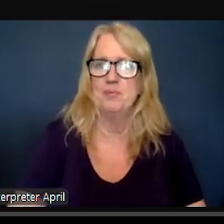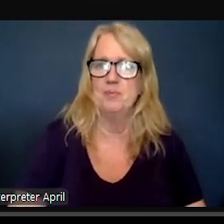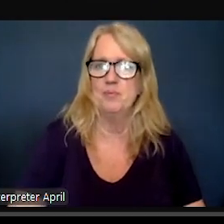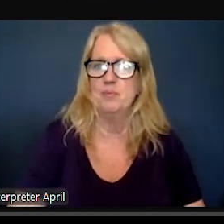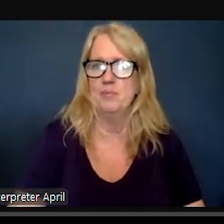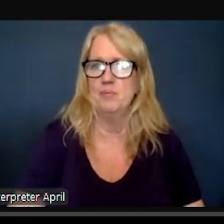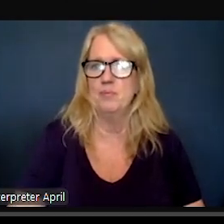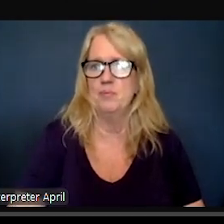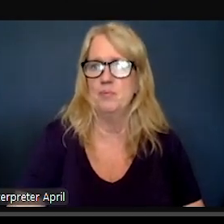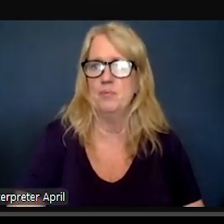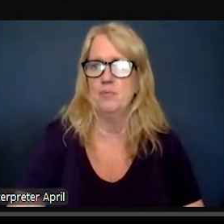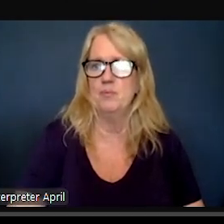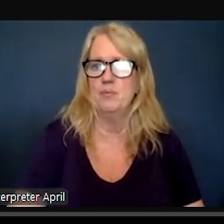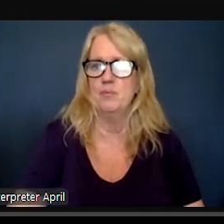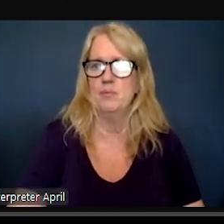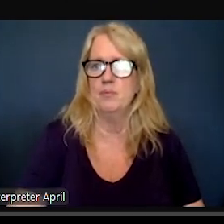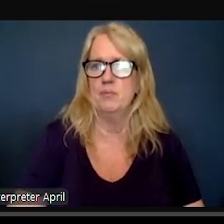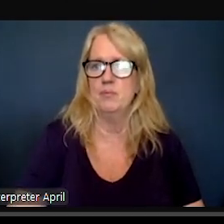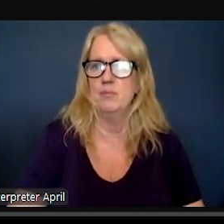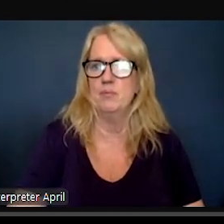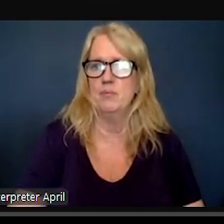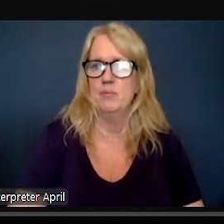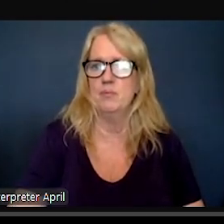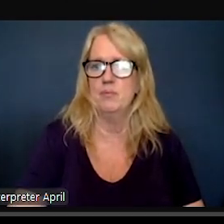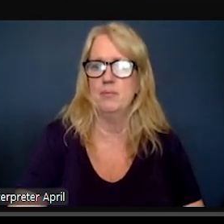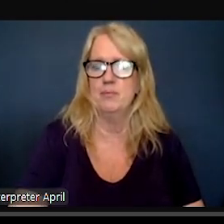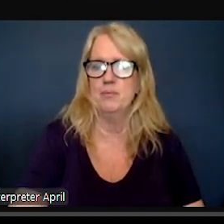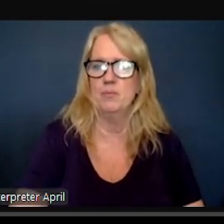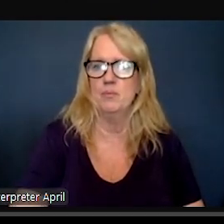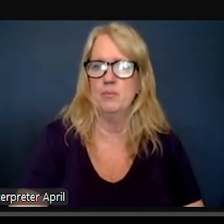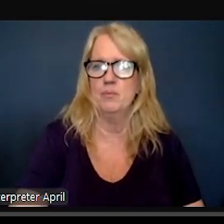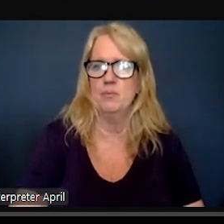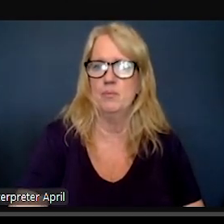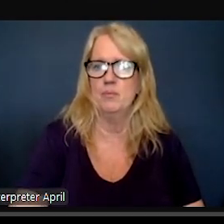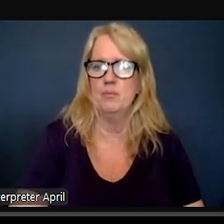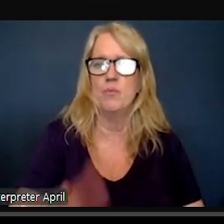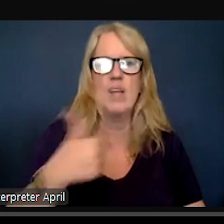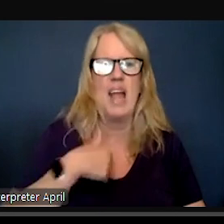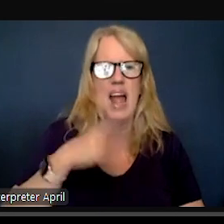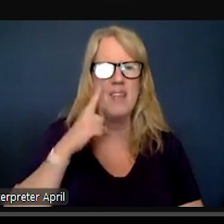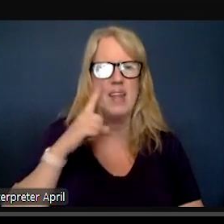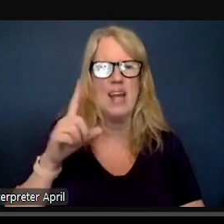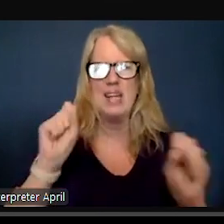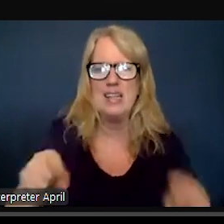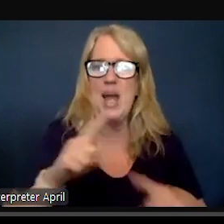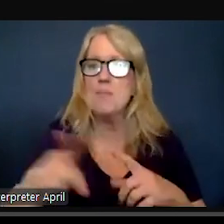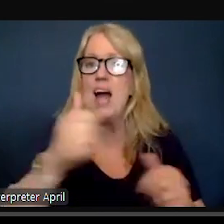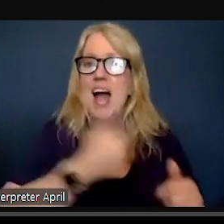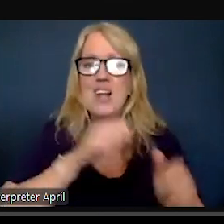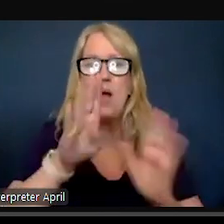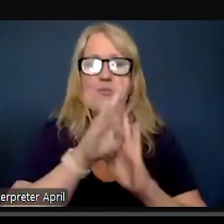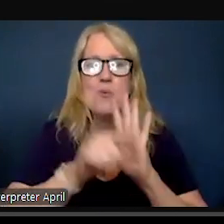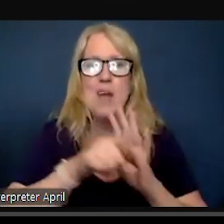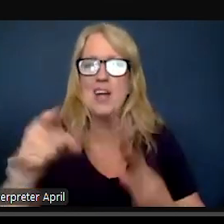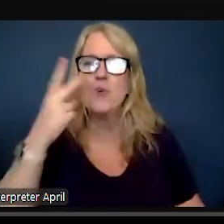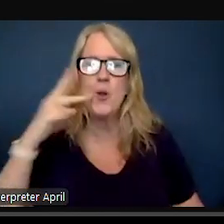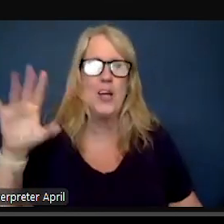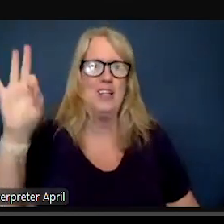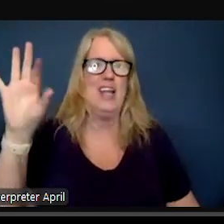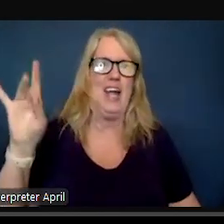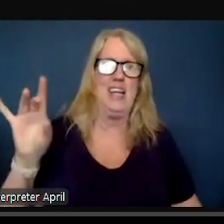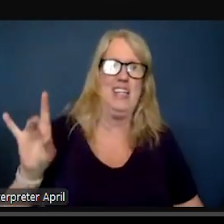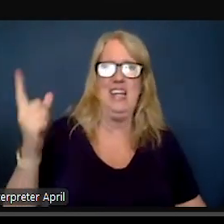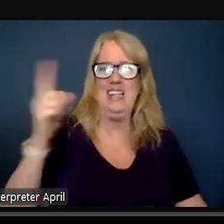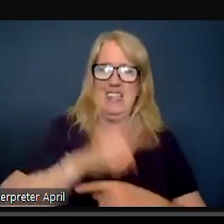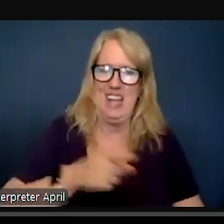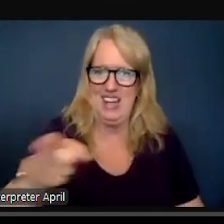Yes, I can. Great. Let me just. I love your background. Look at that 988 day. You can't